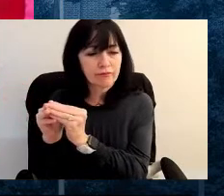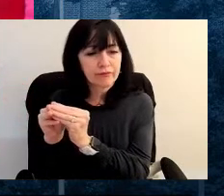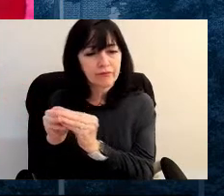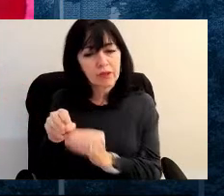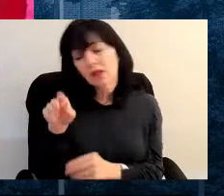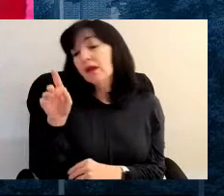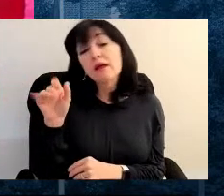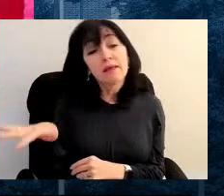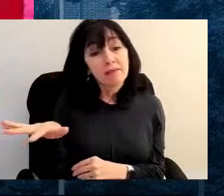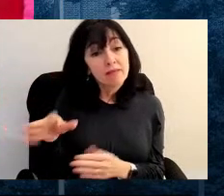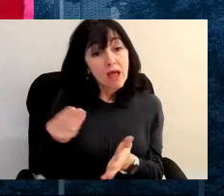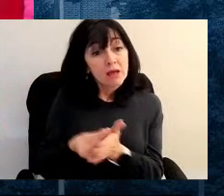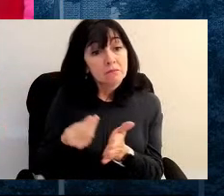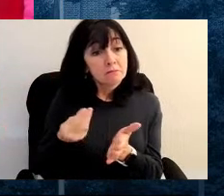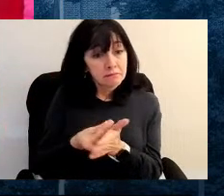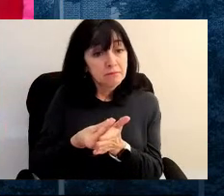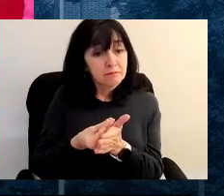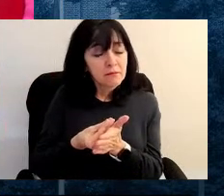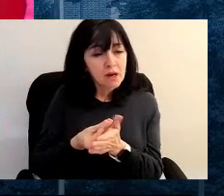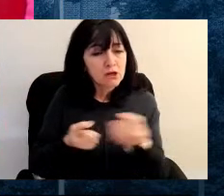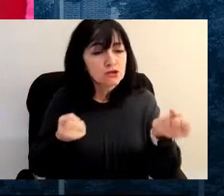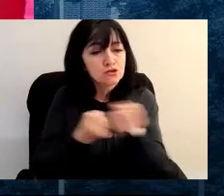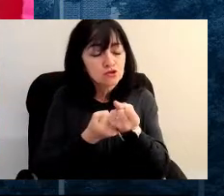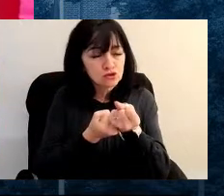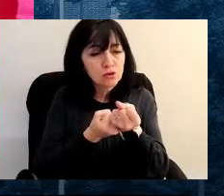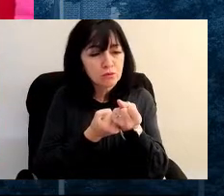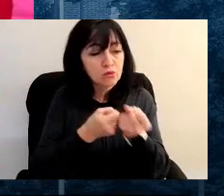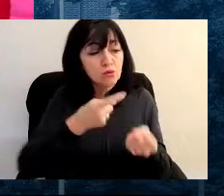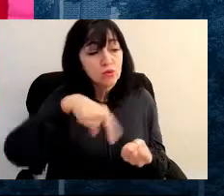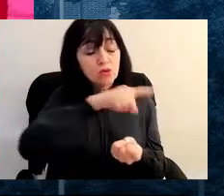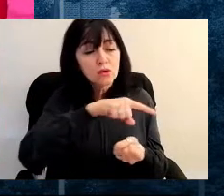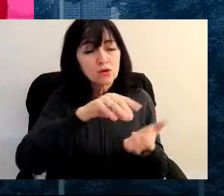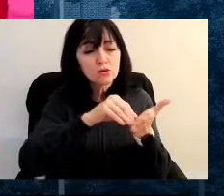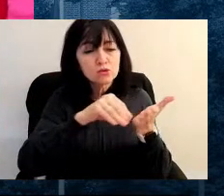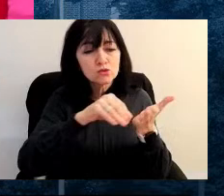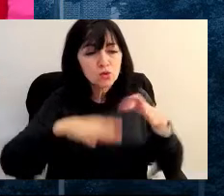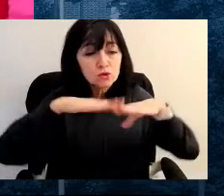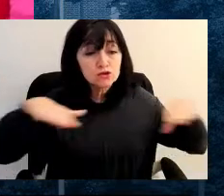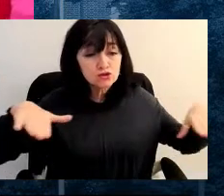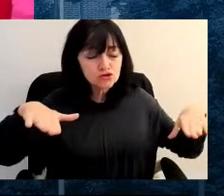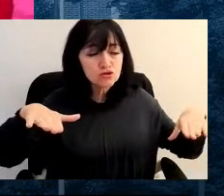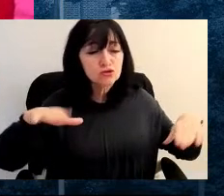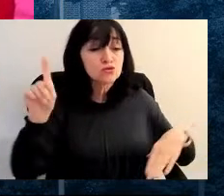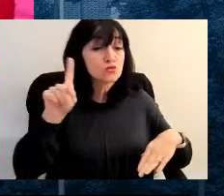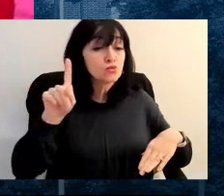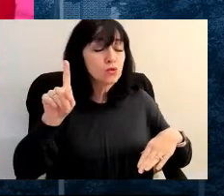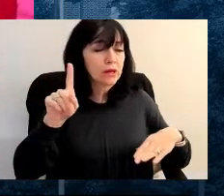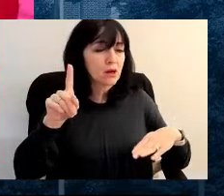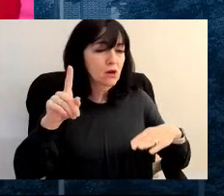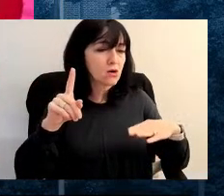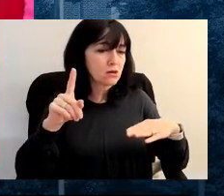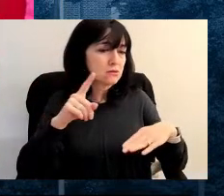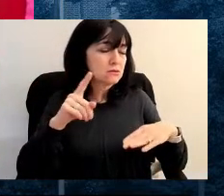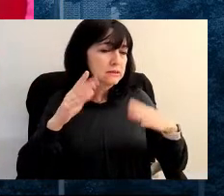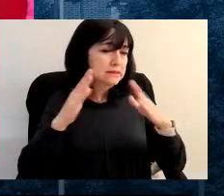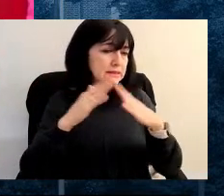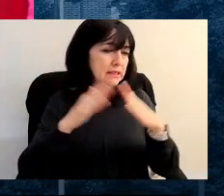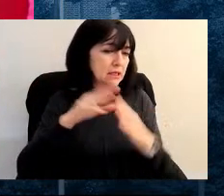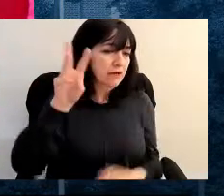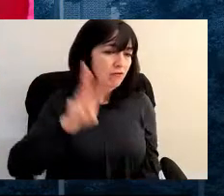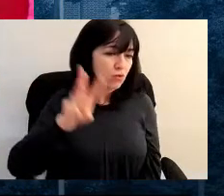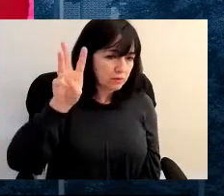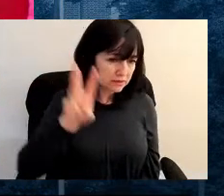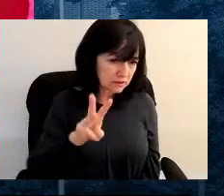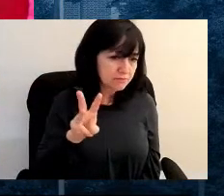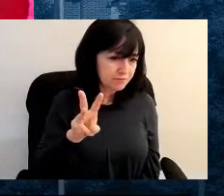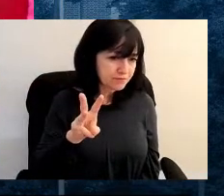to support the children in the city of Wilmington, our state's largest city. And it will empower educators to be more